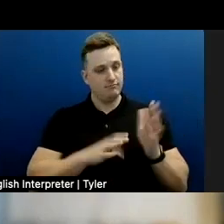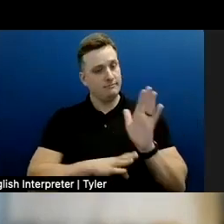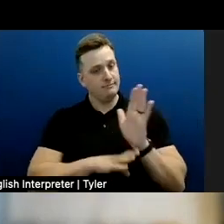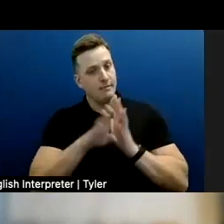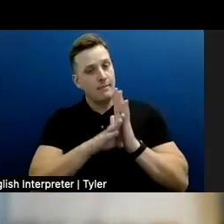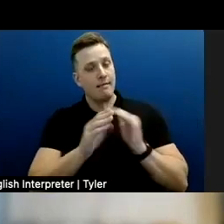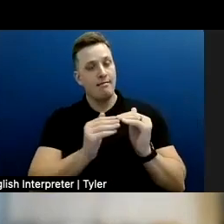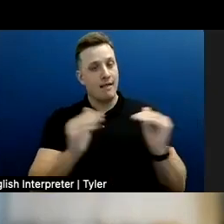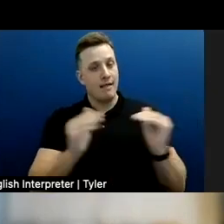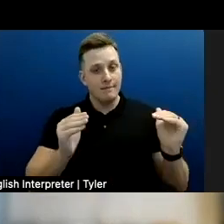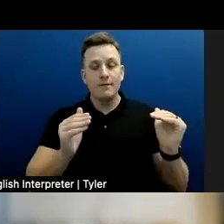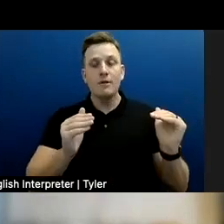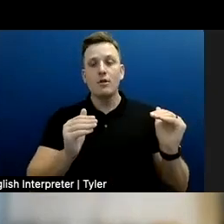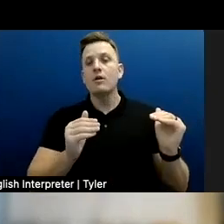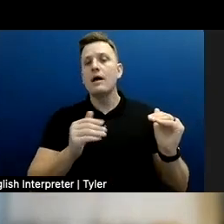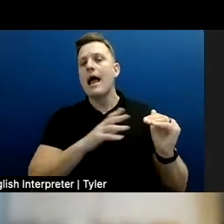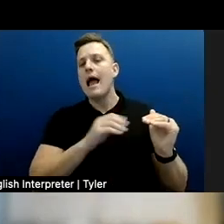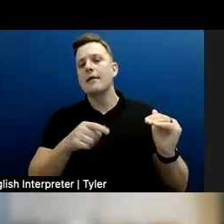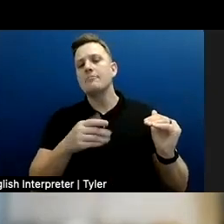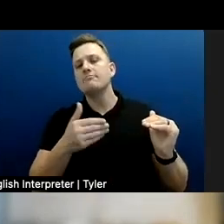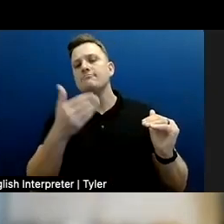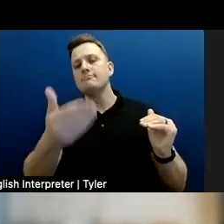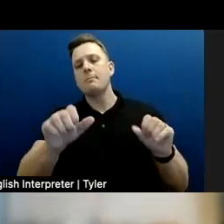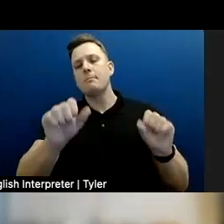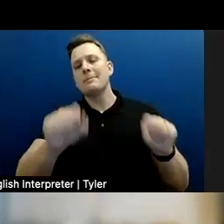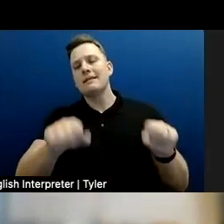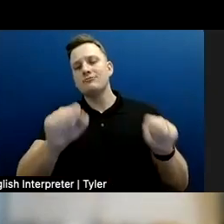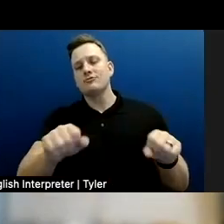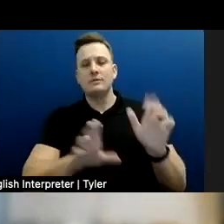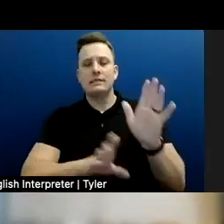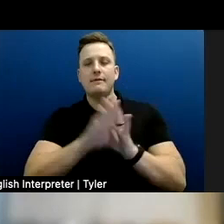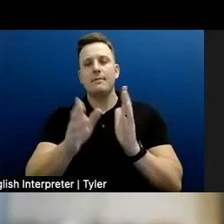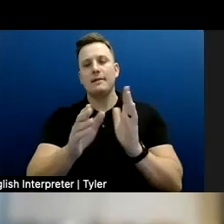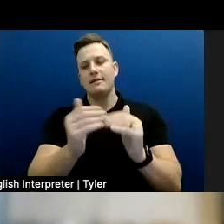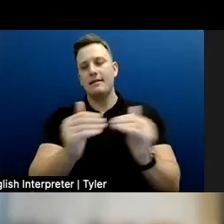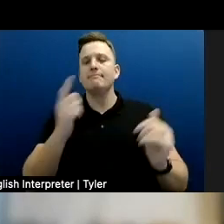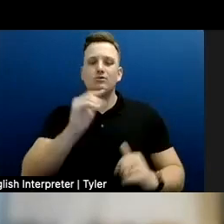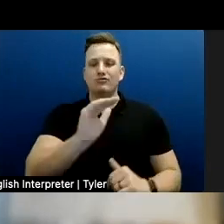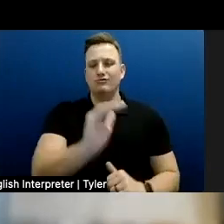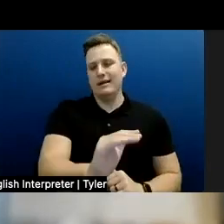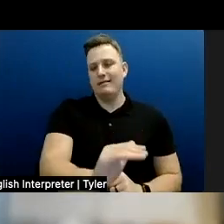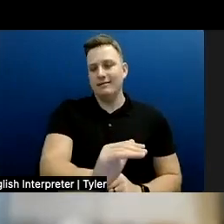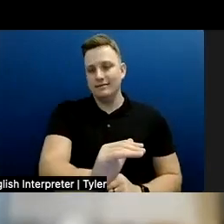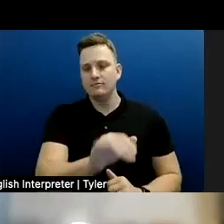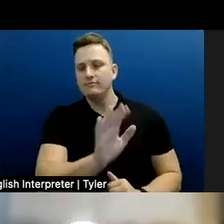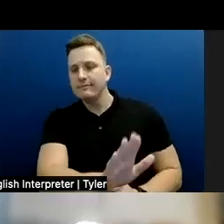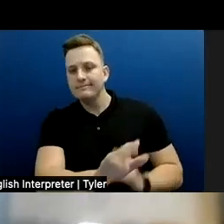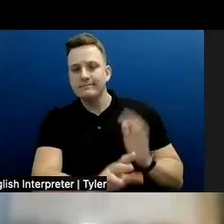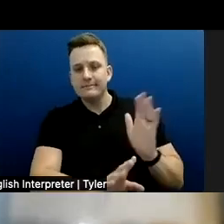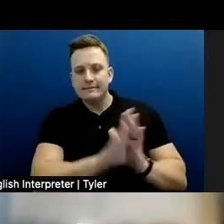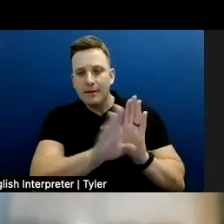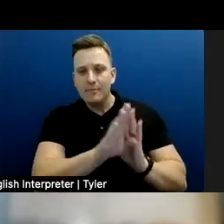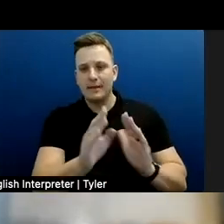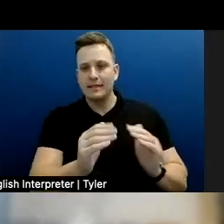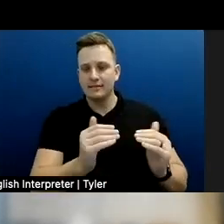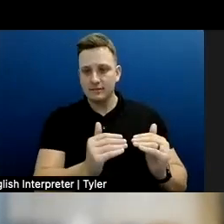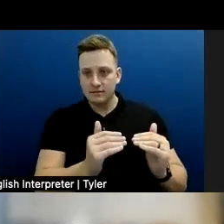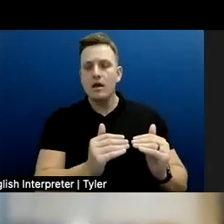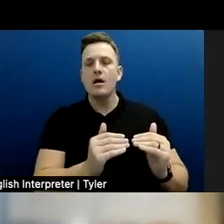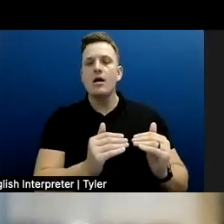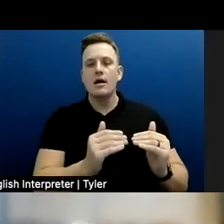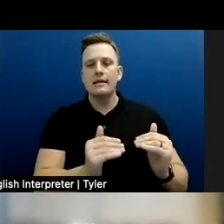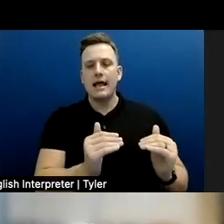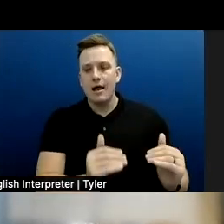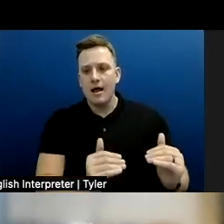developmental levels of a child, and this gap can be bridged with the help of more